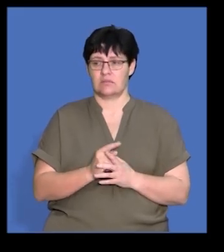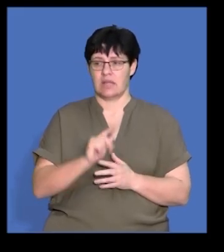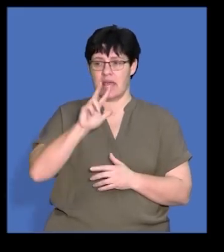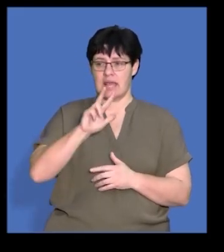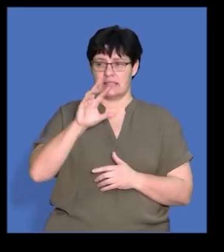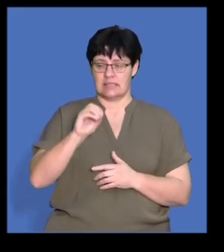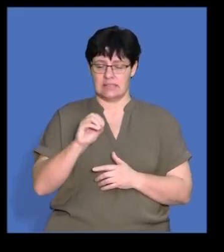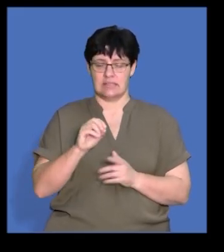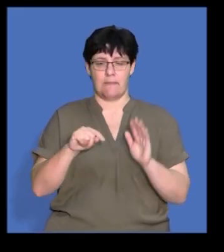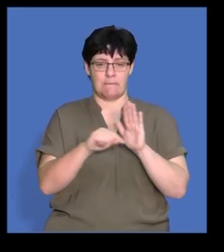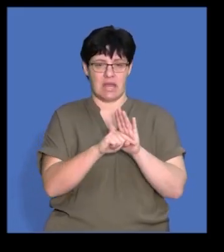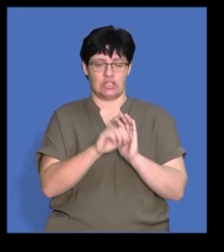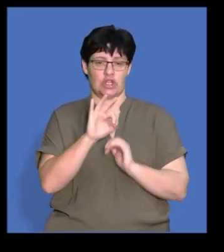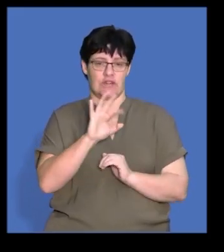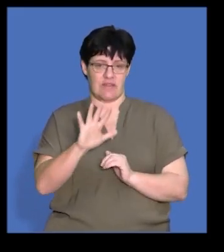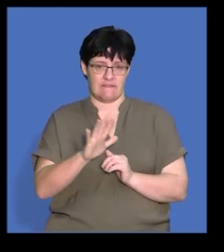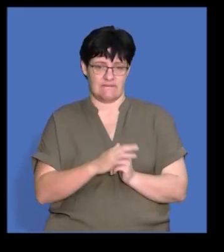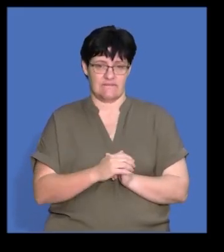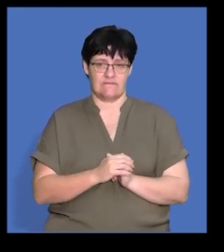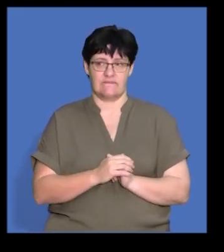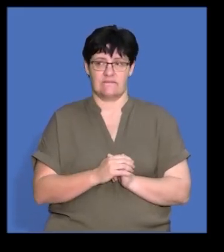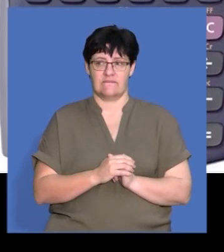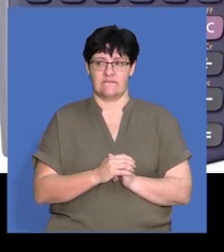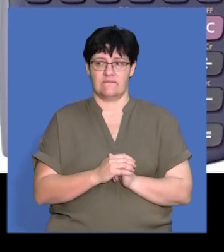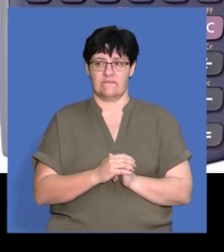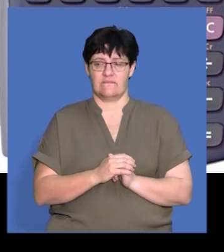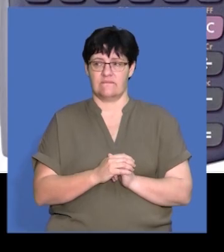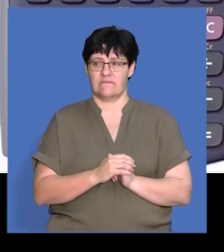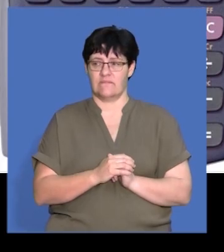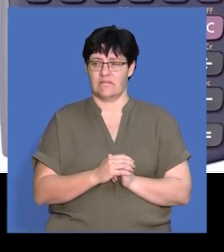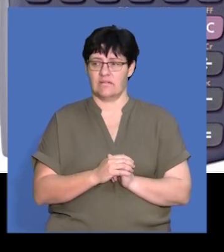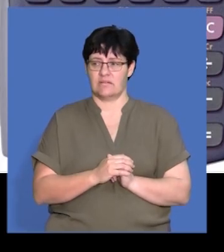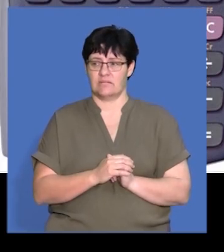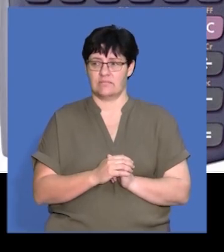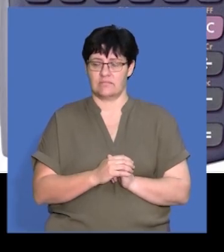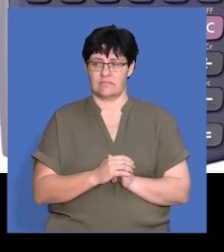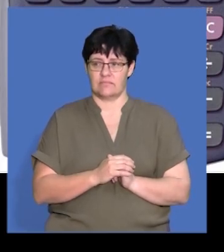minus 35. So it's 80 minus 35. I'll do that on my calculator.